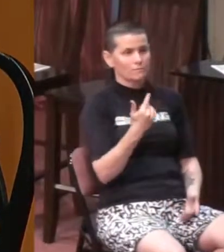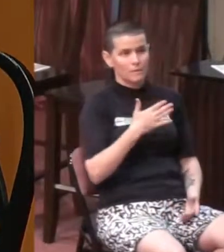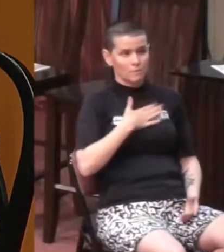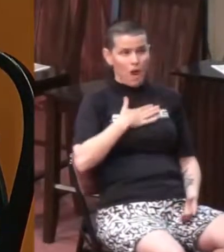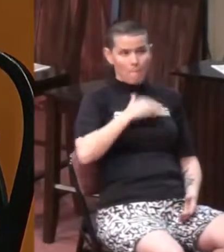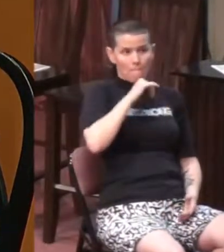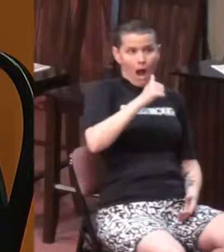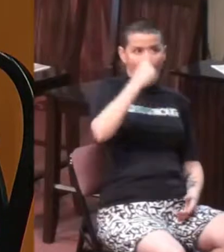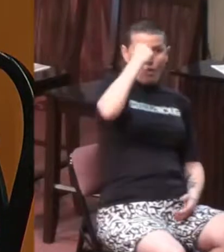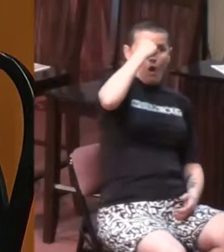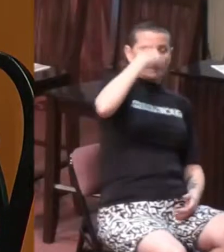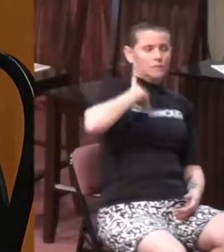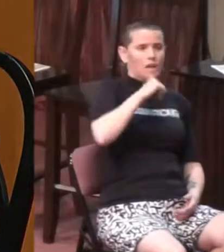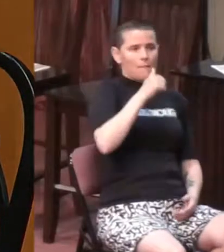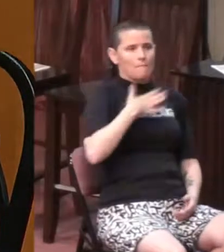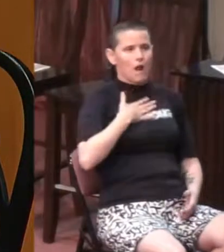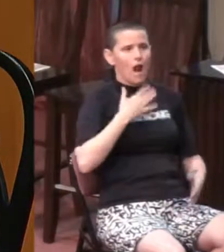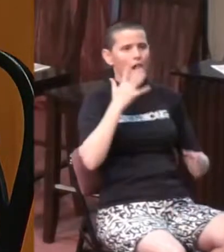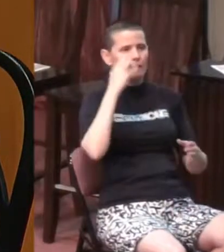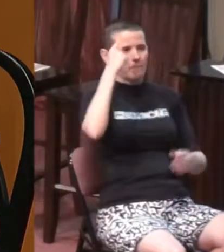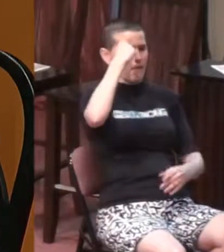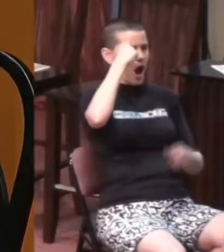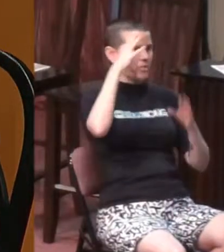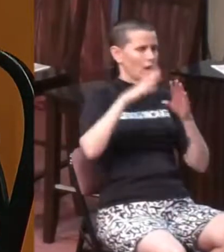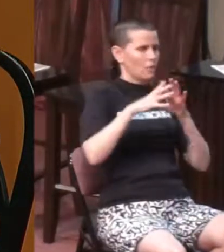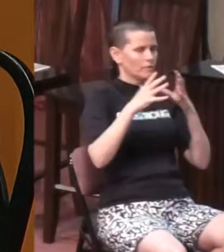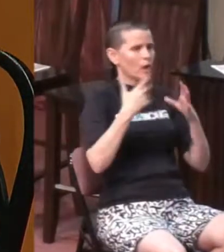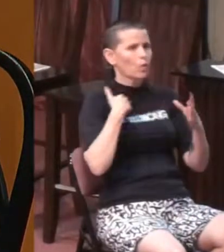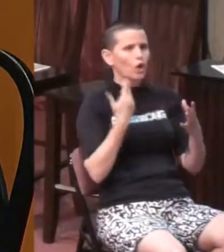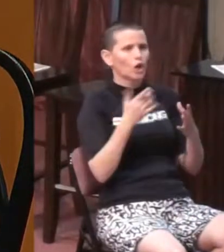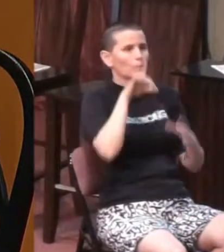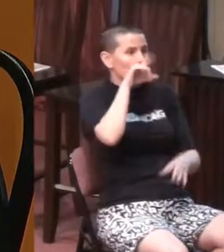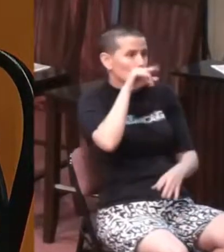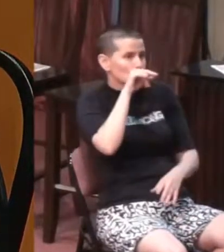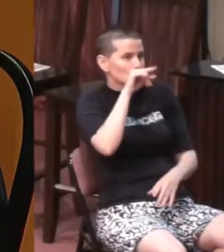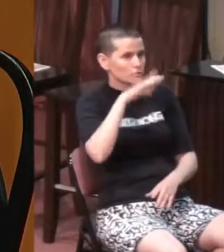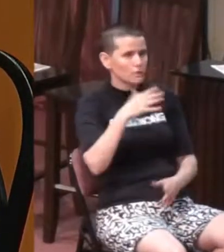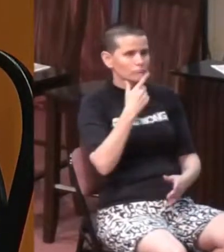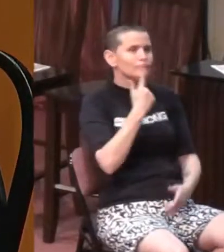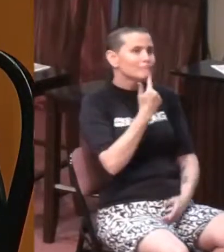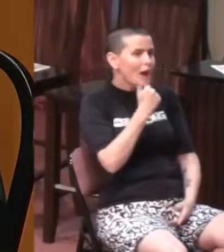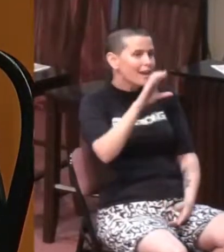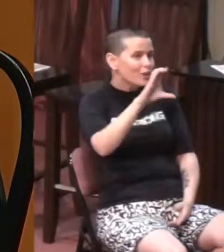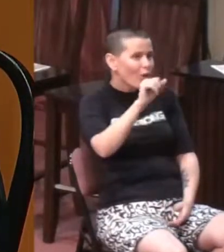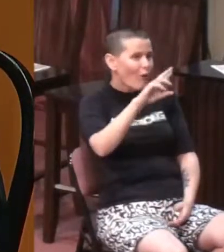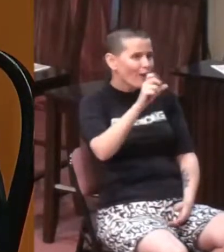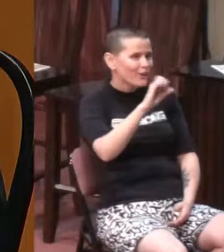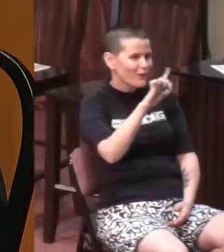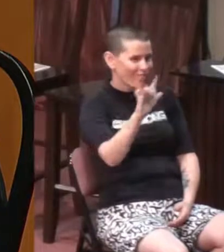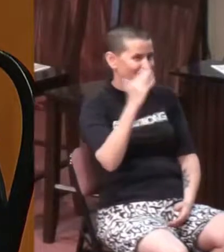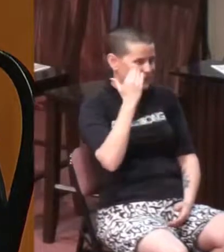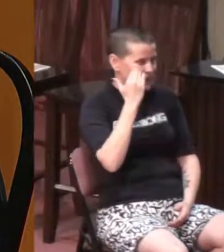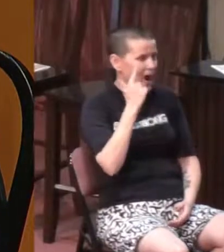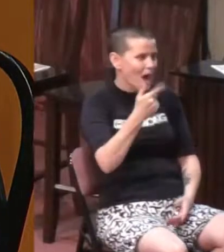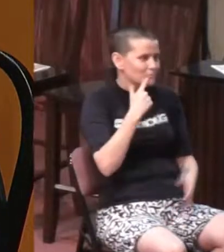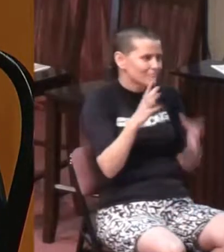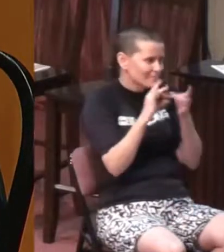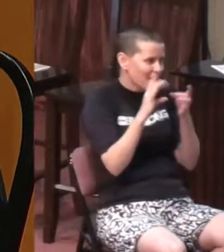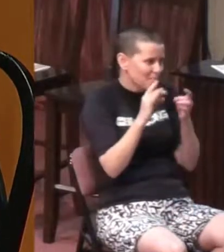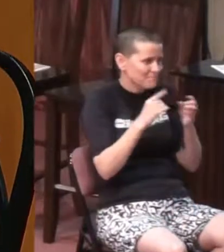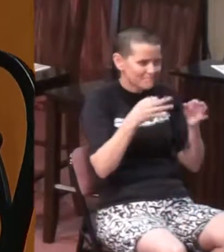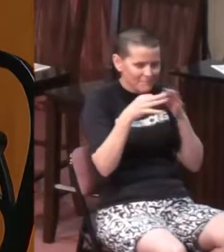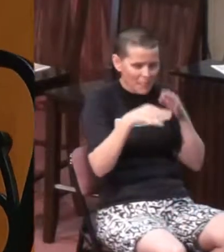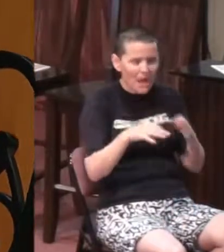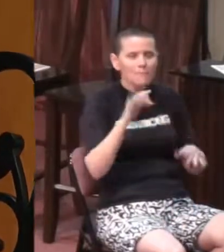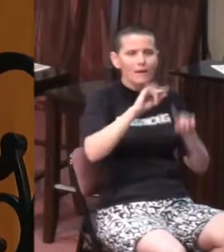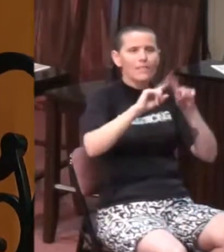mine, larger than Brian's. There were cardinals involved. Someday I'll tell you that story. It's pretty interesting, but it was definitely a sign